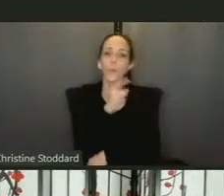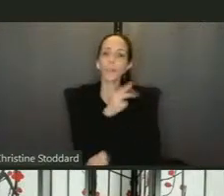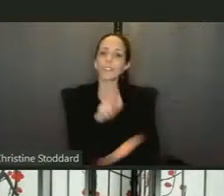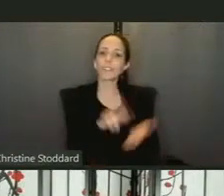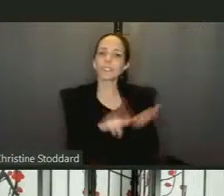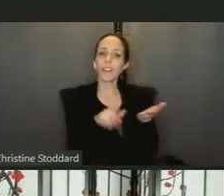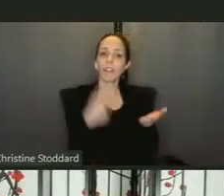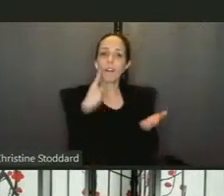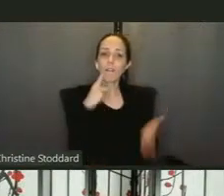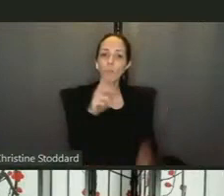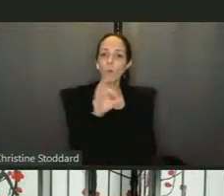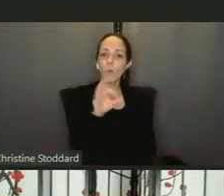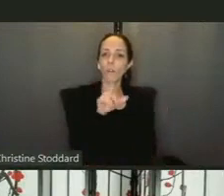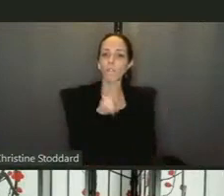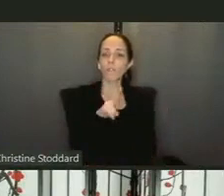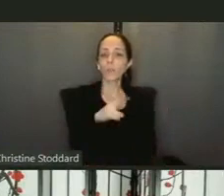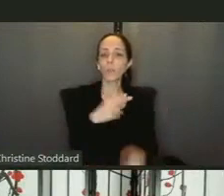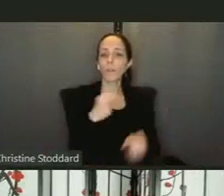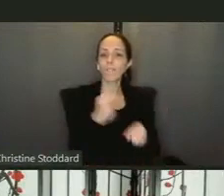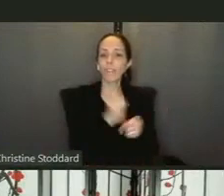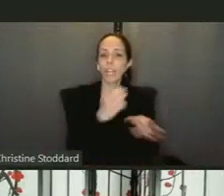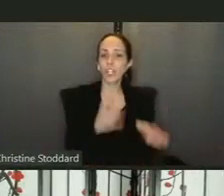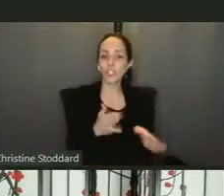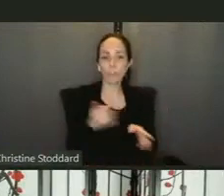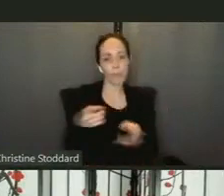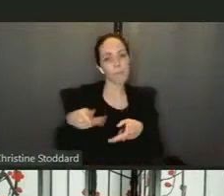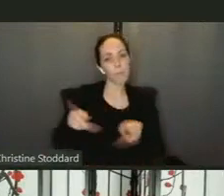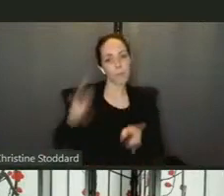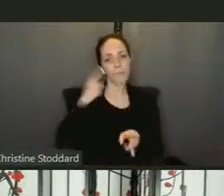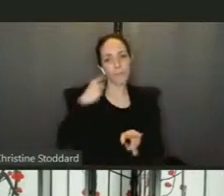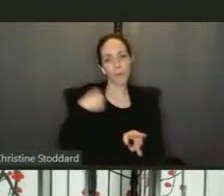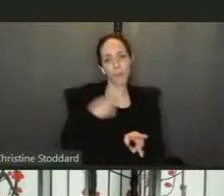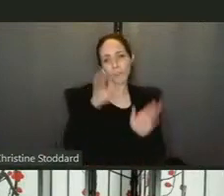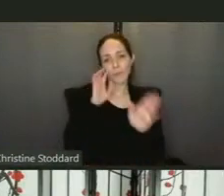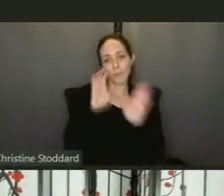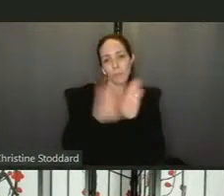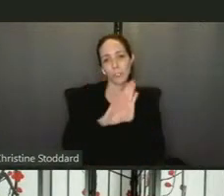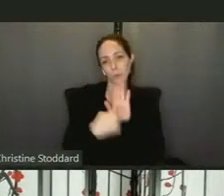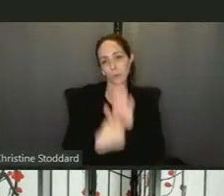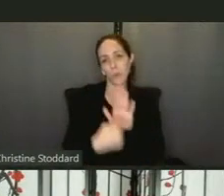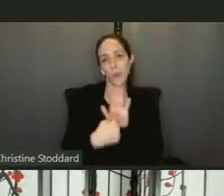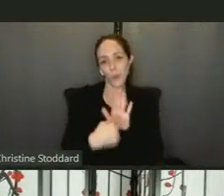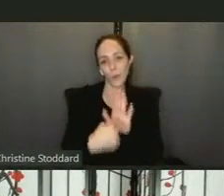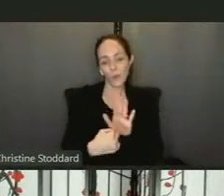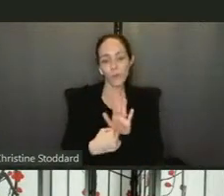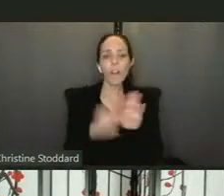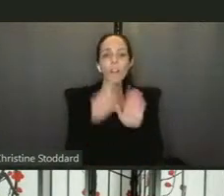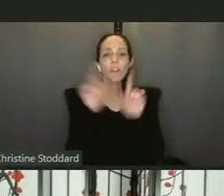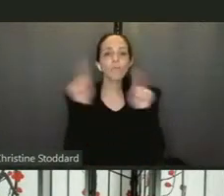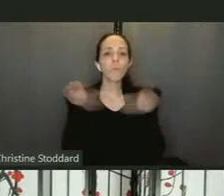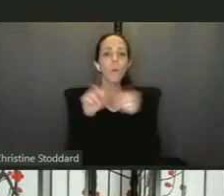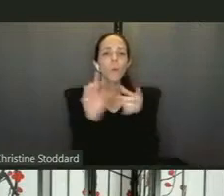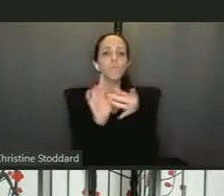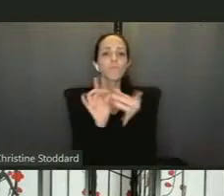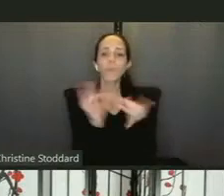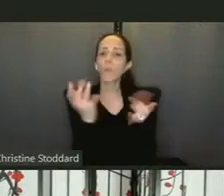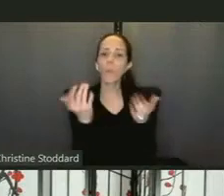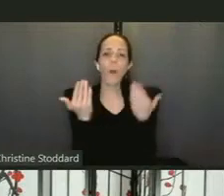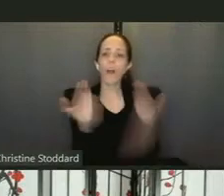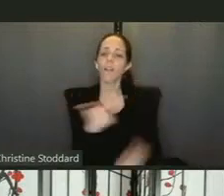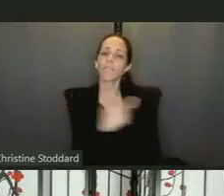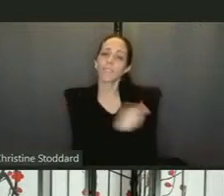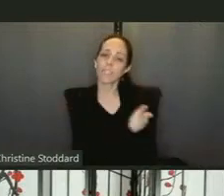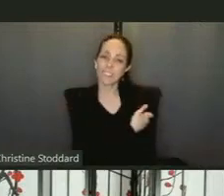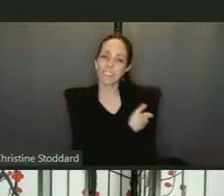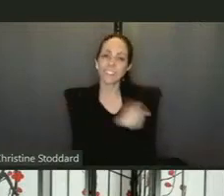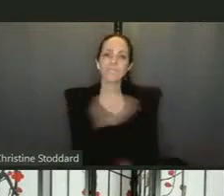They've given us permission to share their image as well as quotes speaking to their why for being vaccinated. So